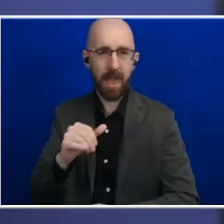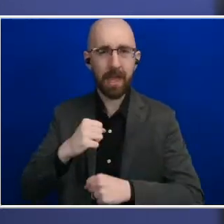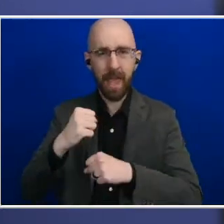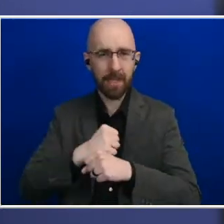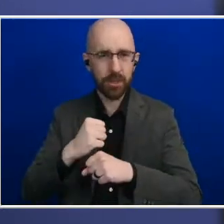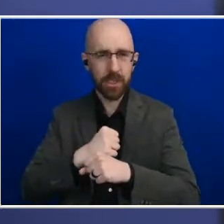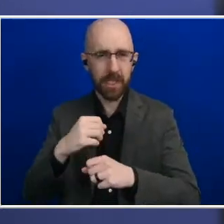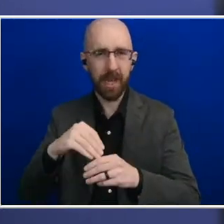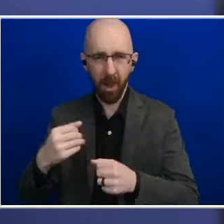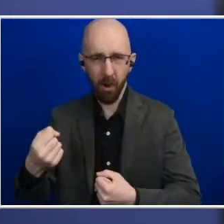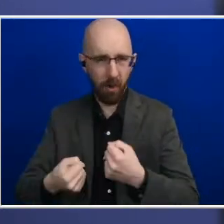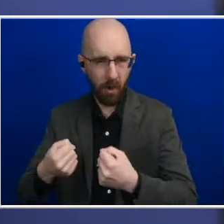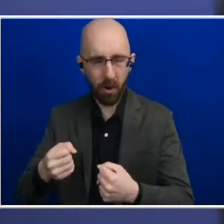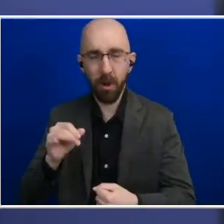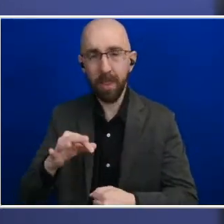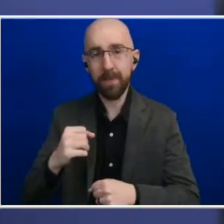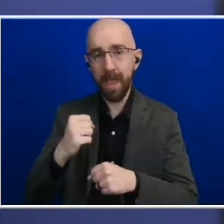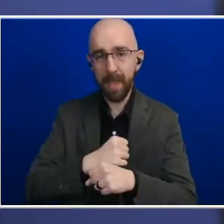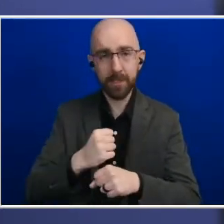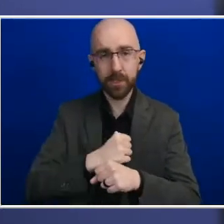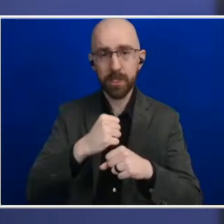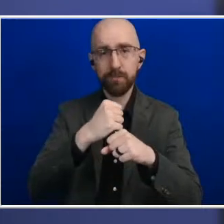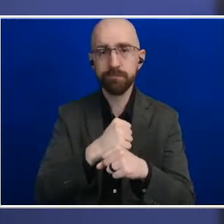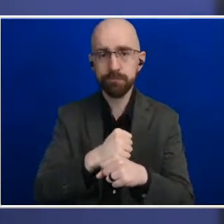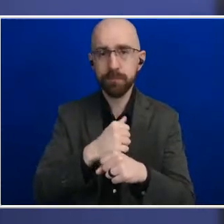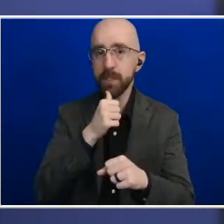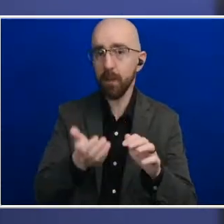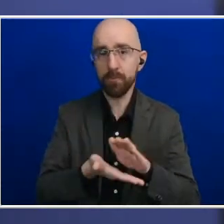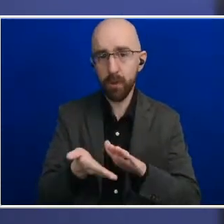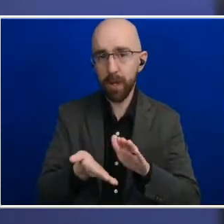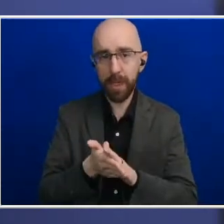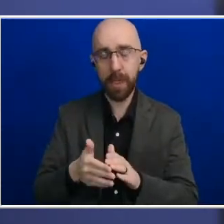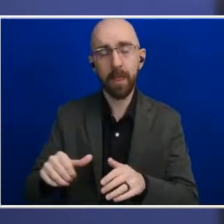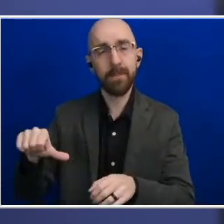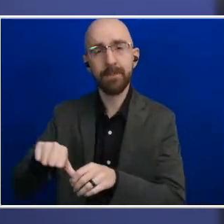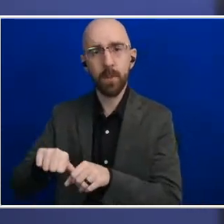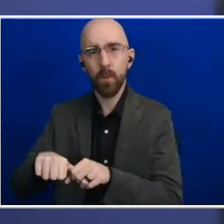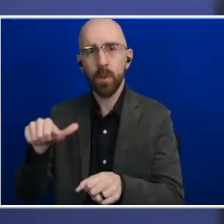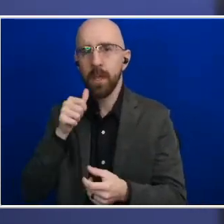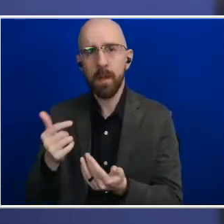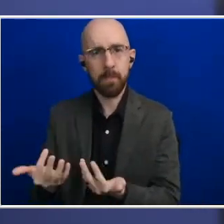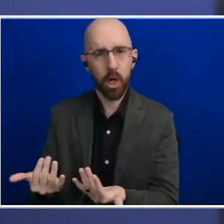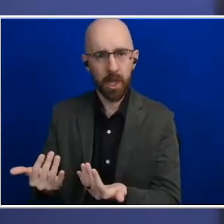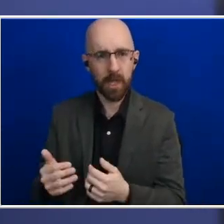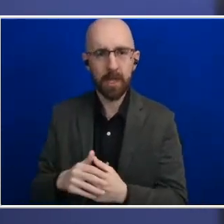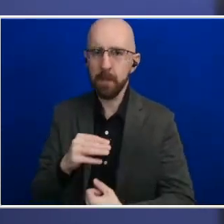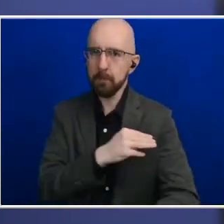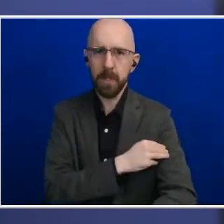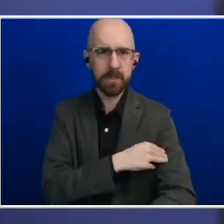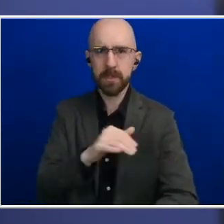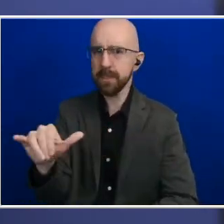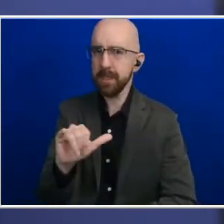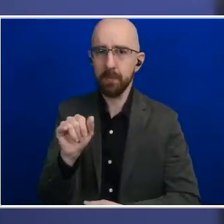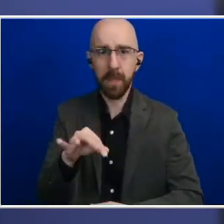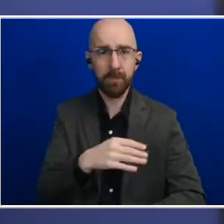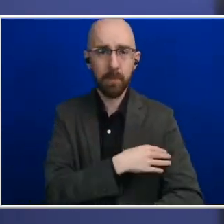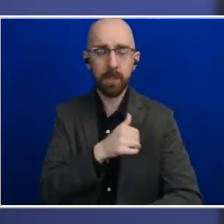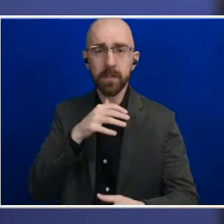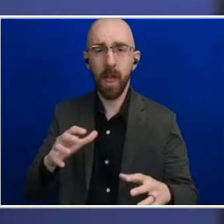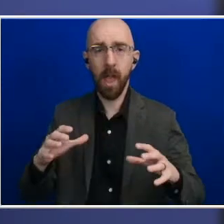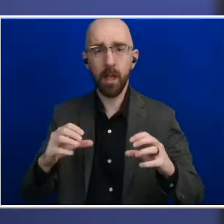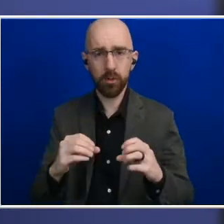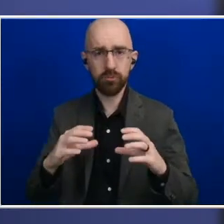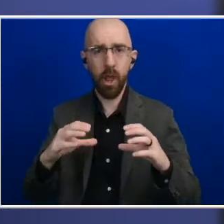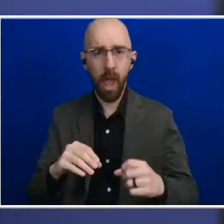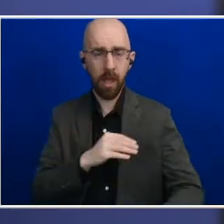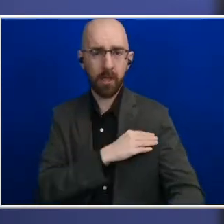your engine's not running, then you're not burning fuel, right? And muscles the same way. If your muscles aren't contracting and being moved, then they're